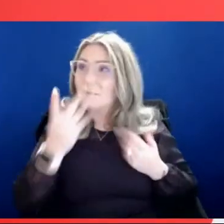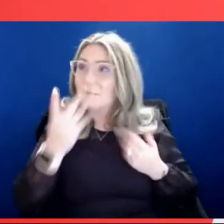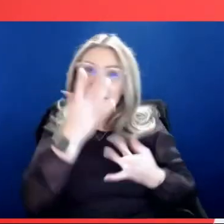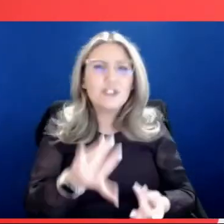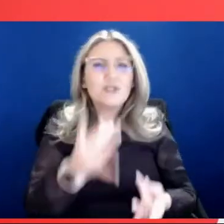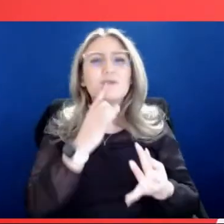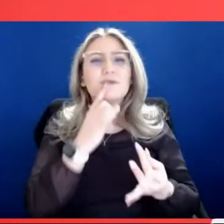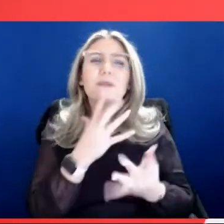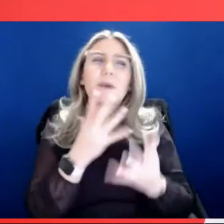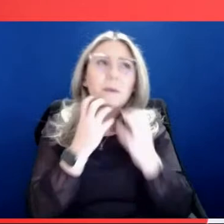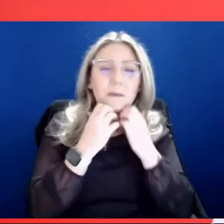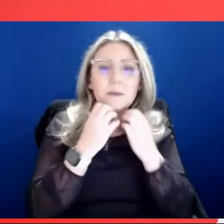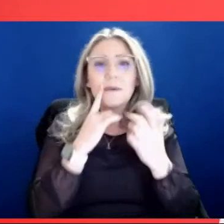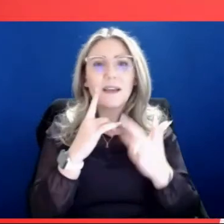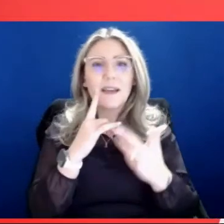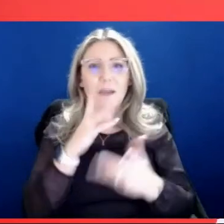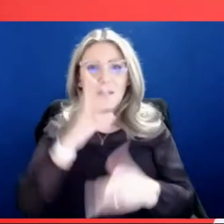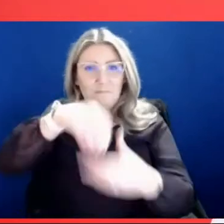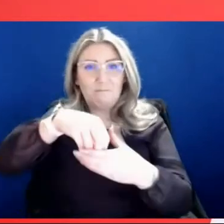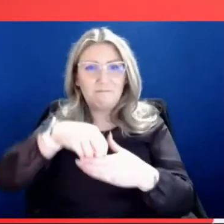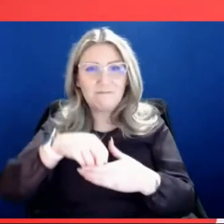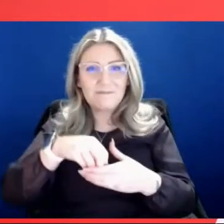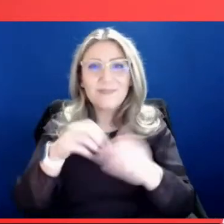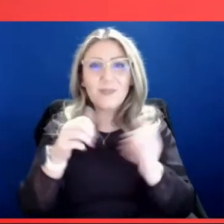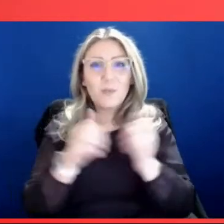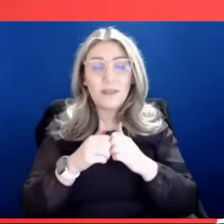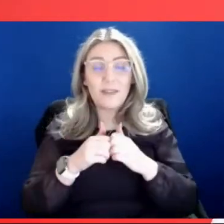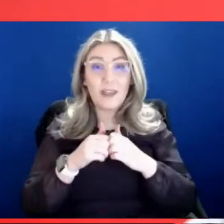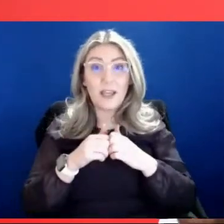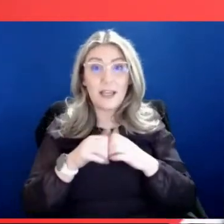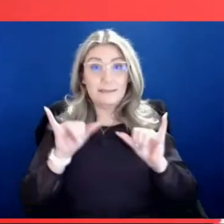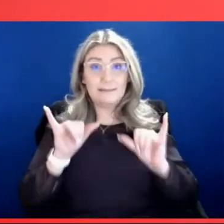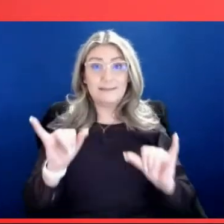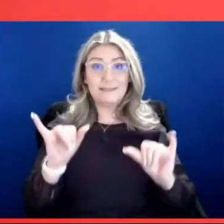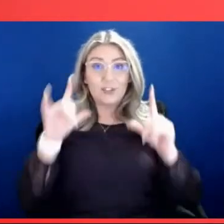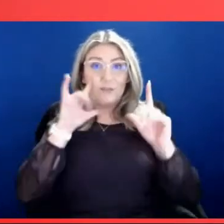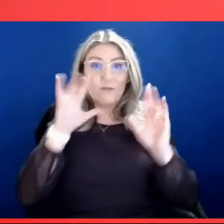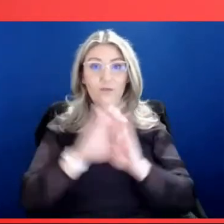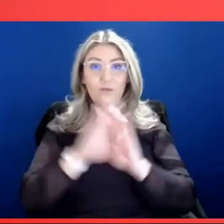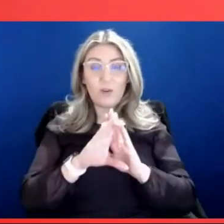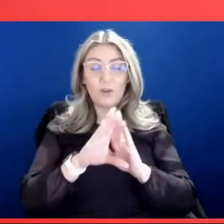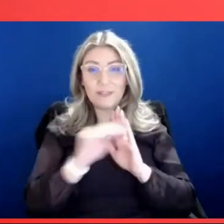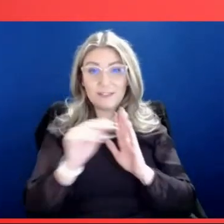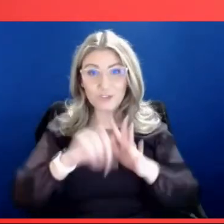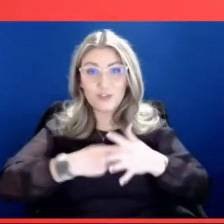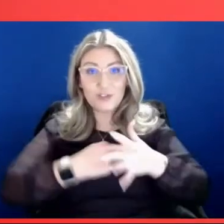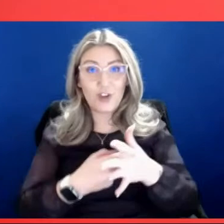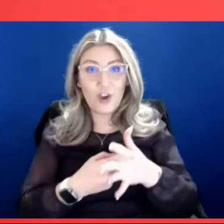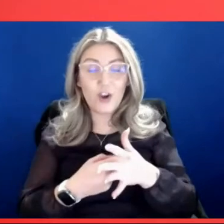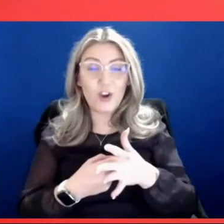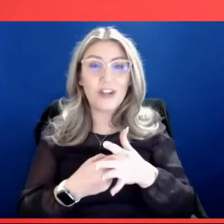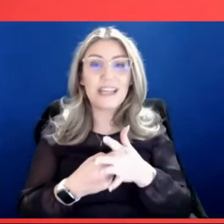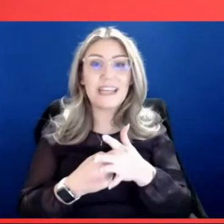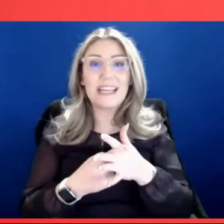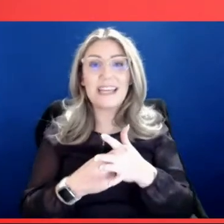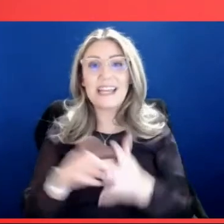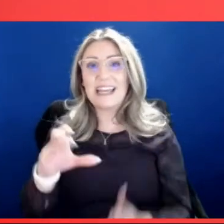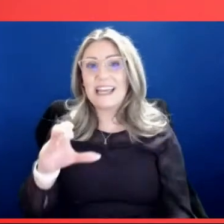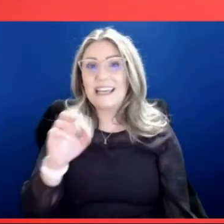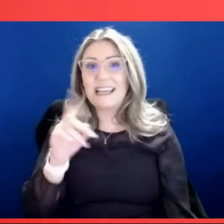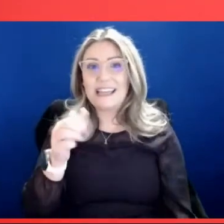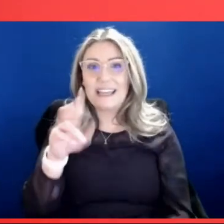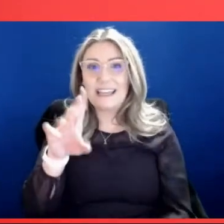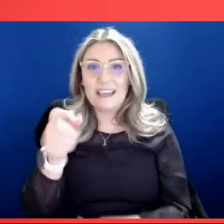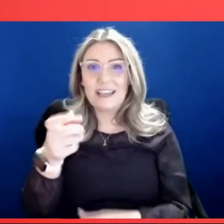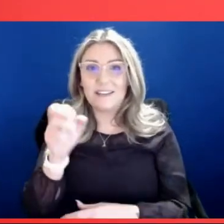to encapsulate that in a still photo. I started out, and I do a lot of candid street photography around the